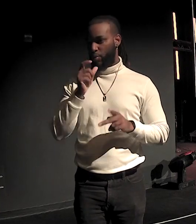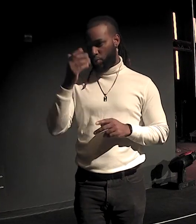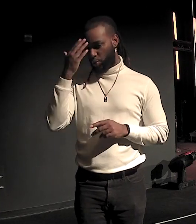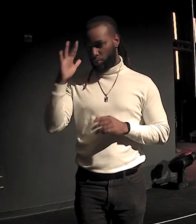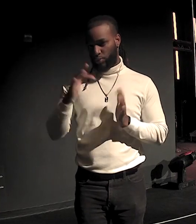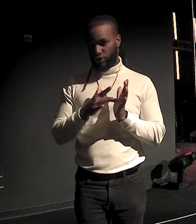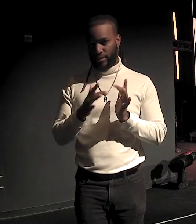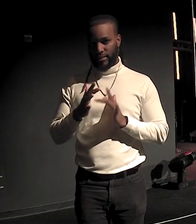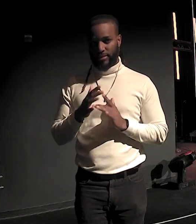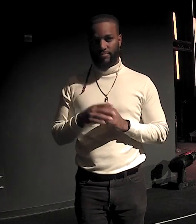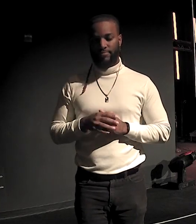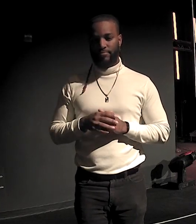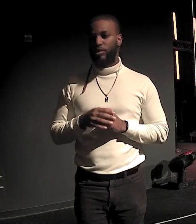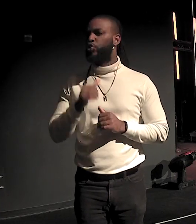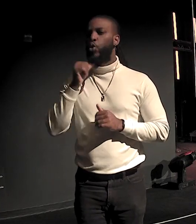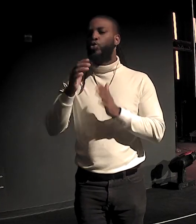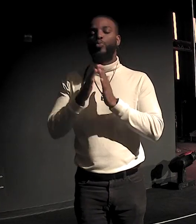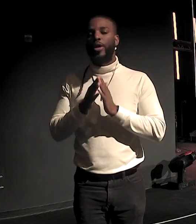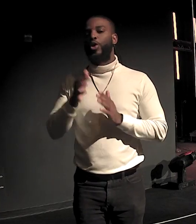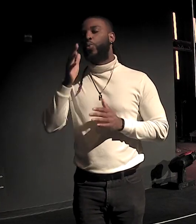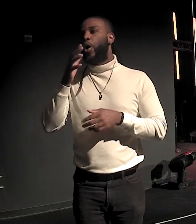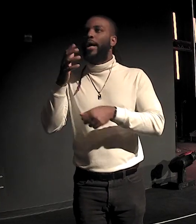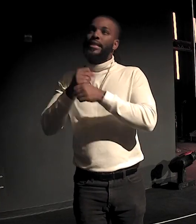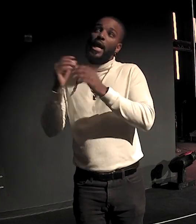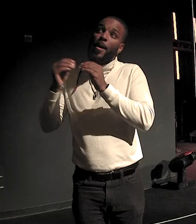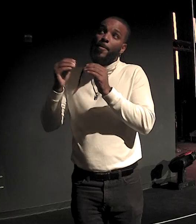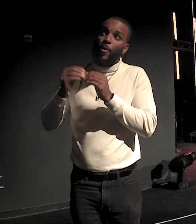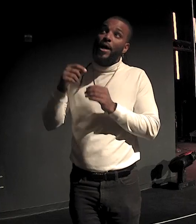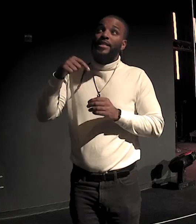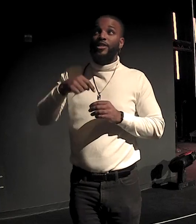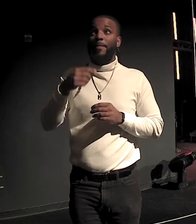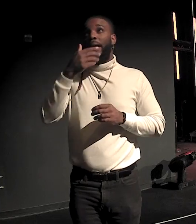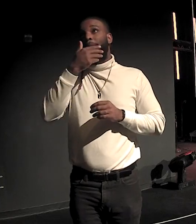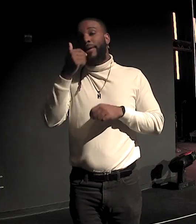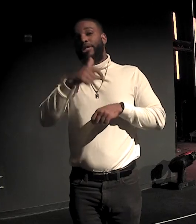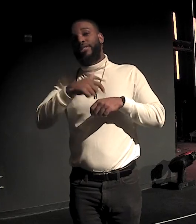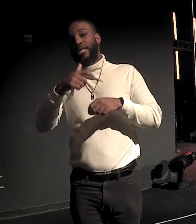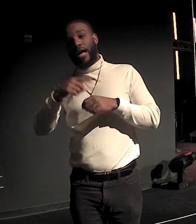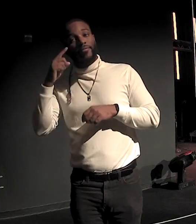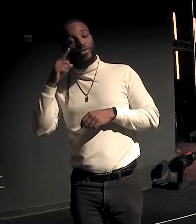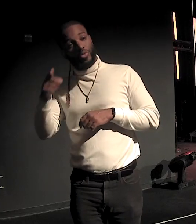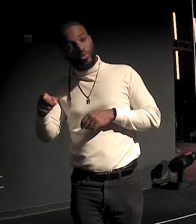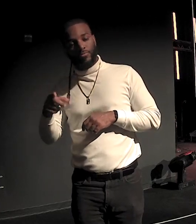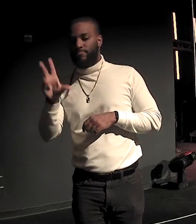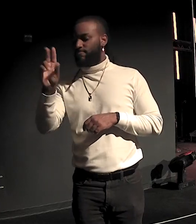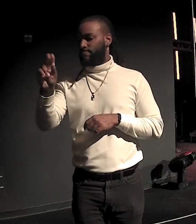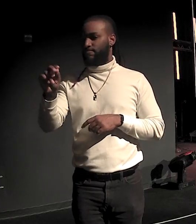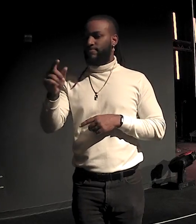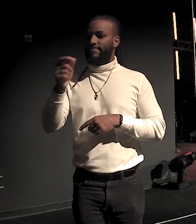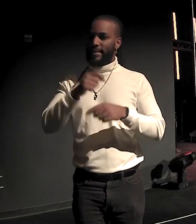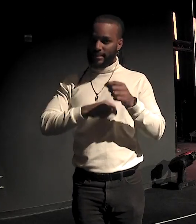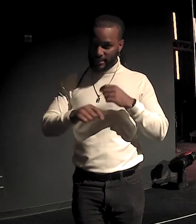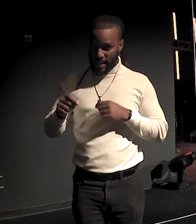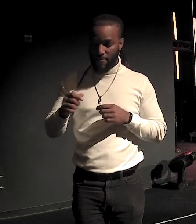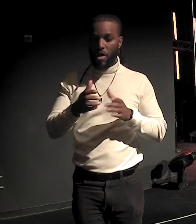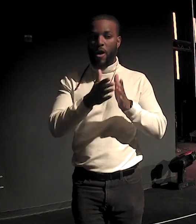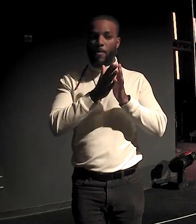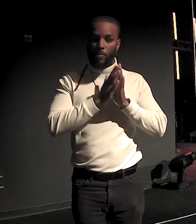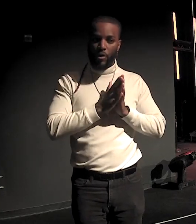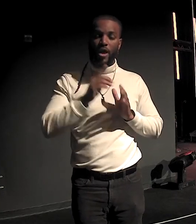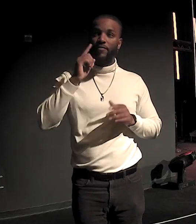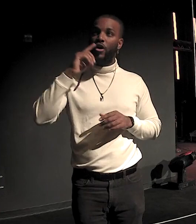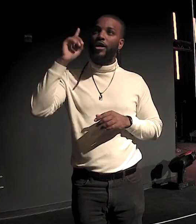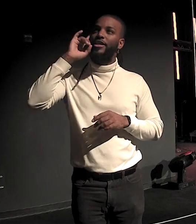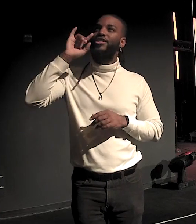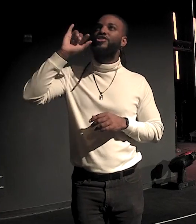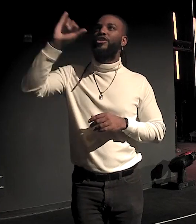Jesus. Don't just pray that you're going to get more and that this is going to be a better season for you. Instead, pray for